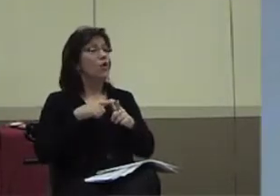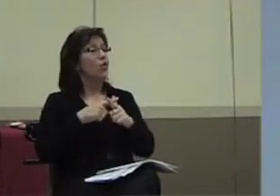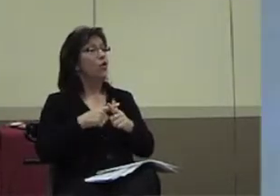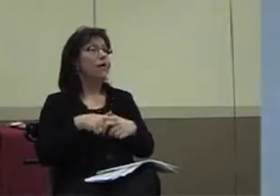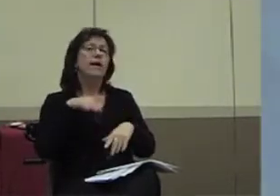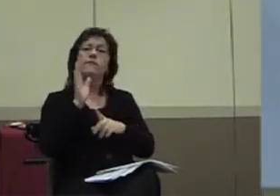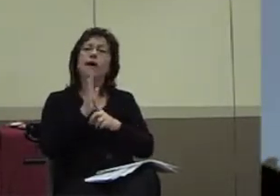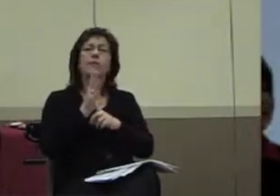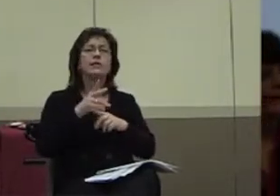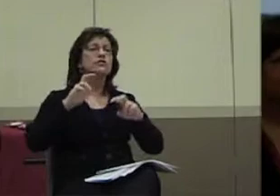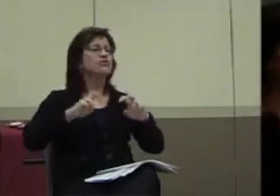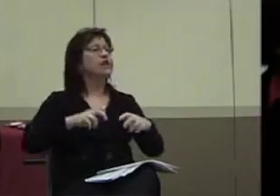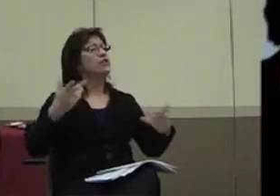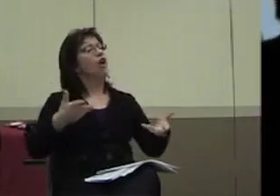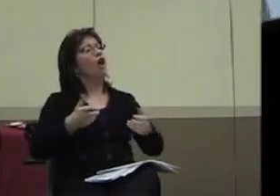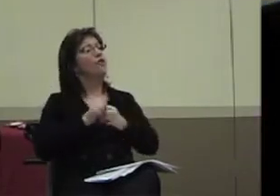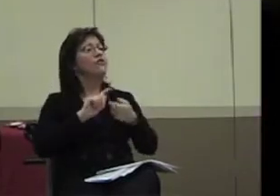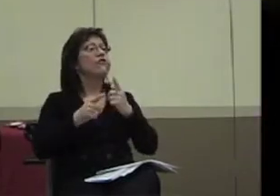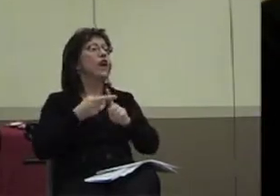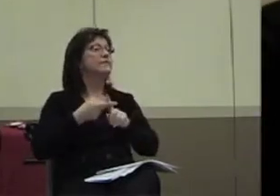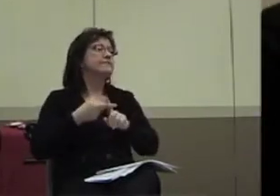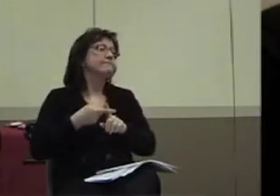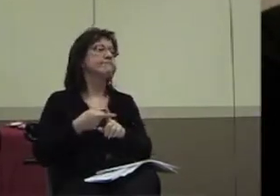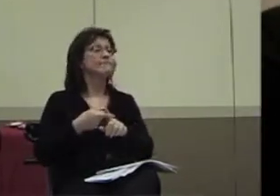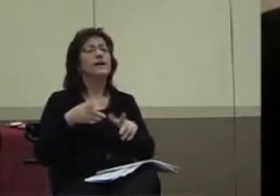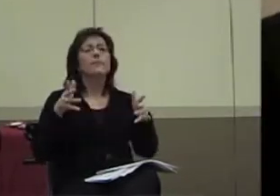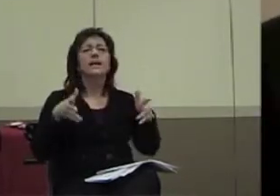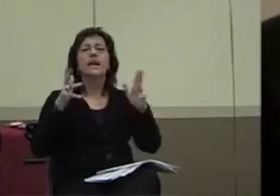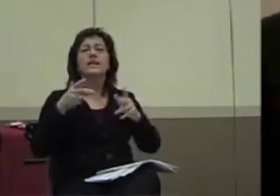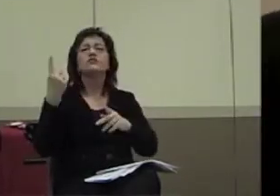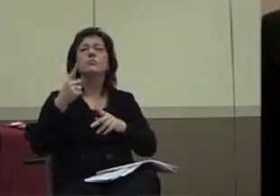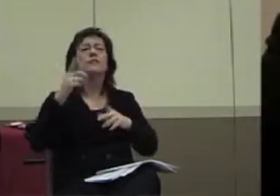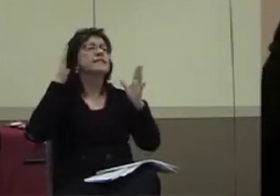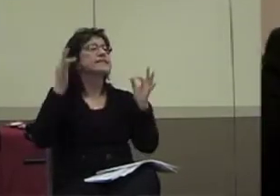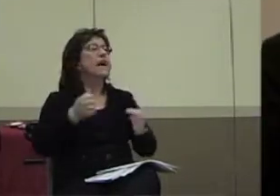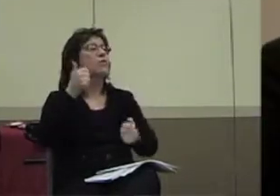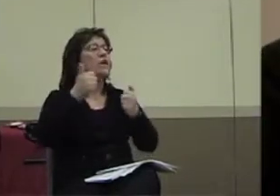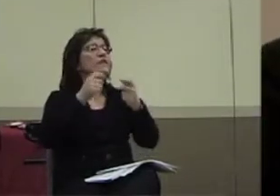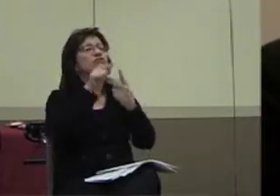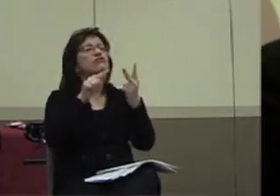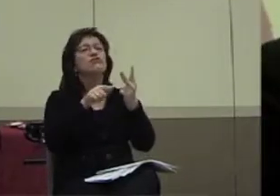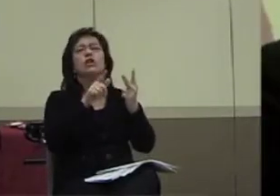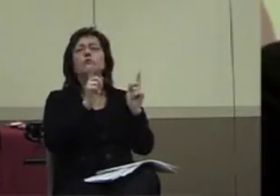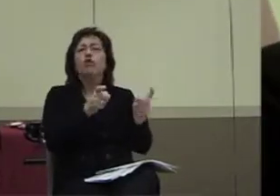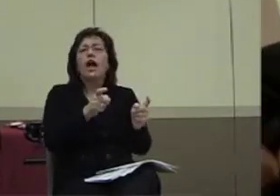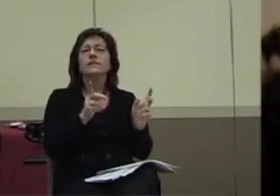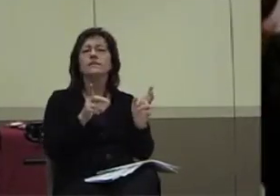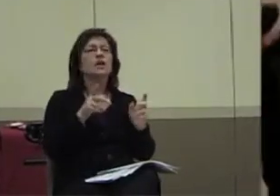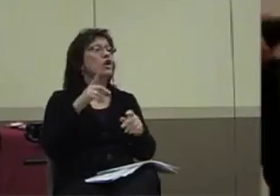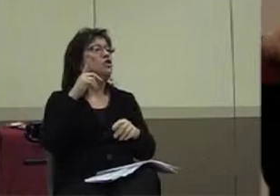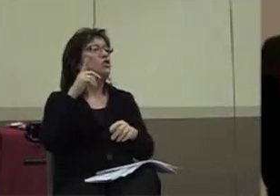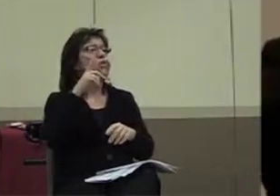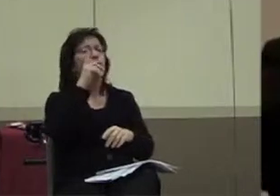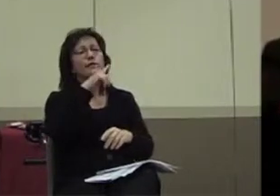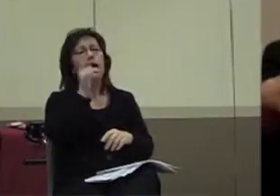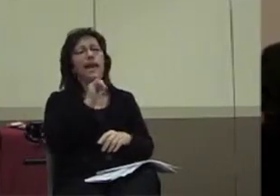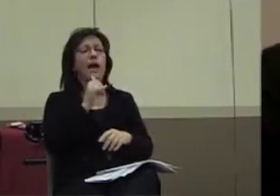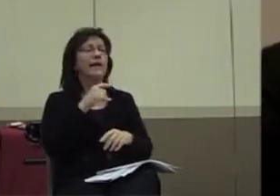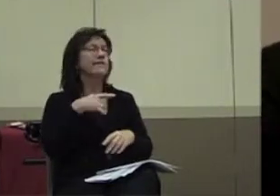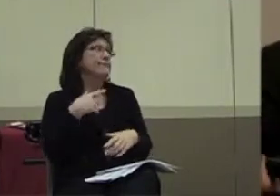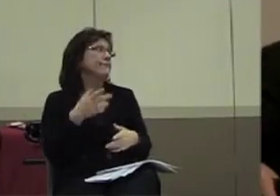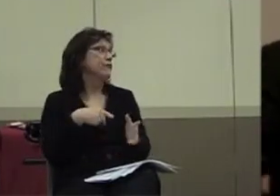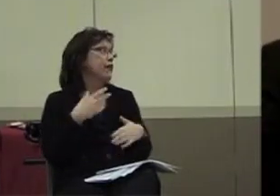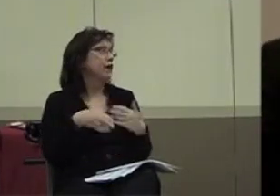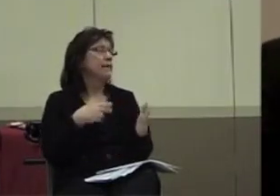your friends. I'm going to let somebody decide which one of those 2 prizes. And you act like it's random, but you look around the room and the kids that you call